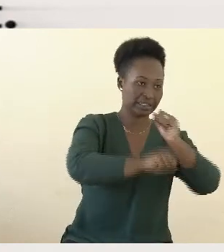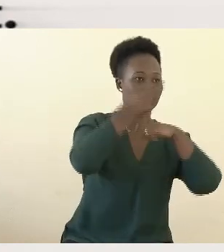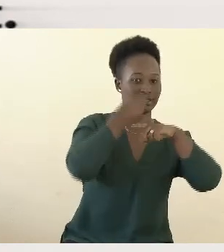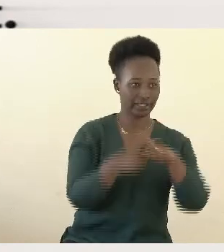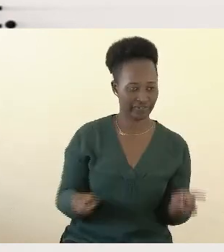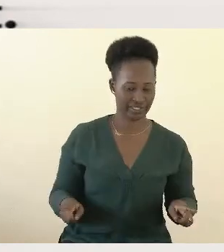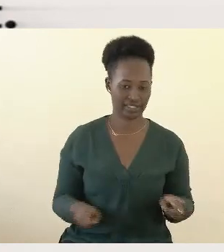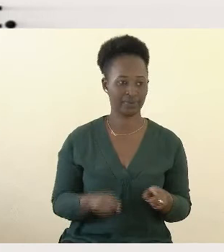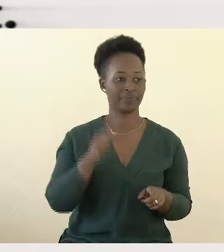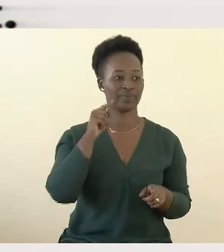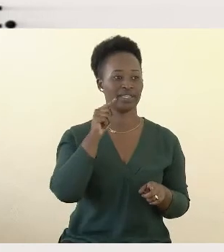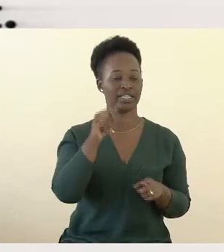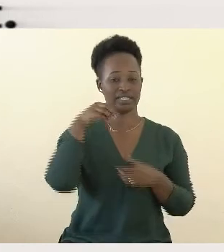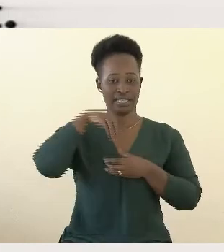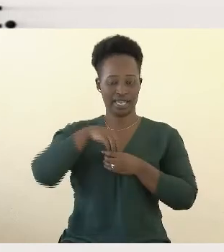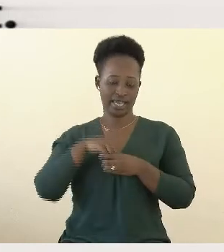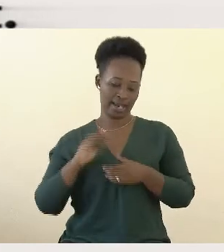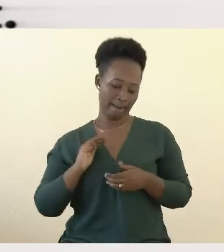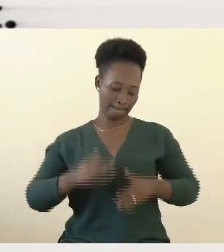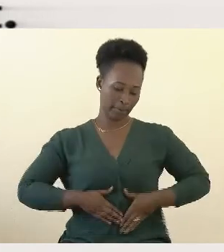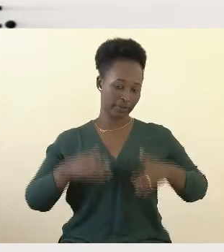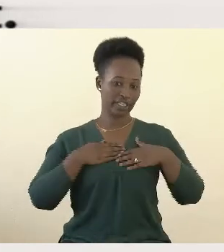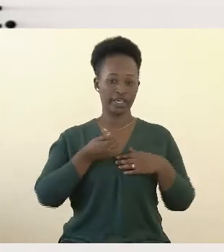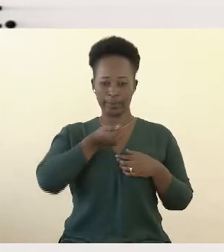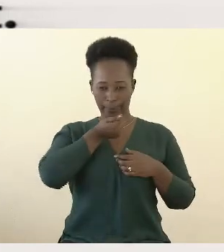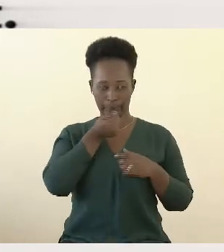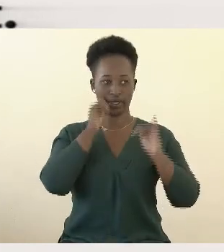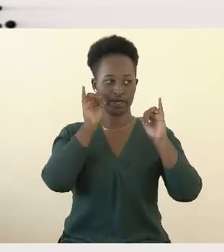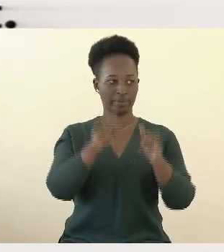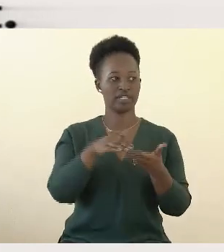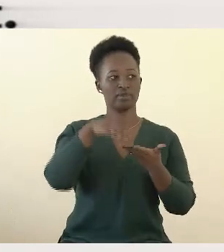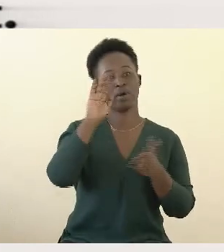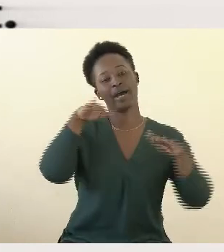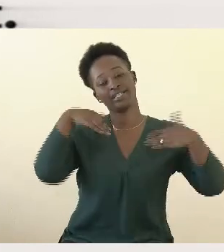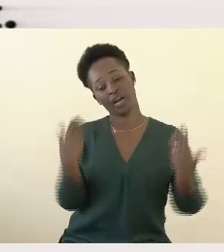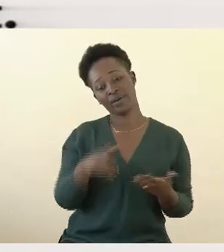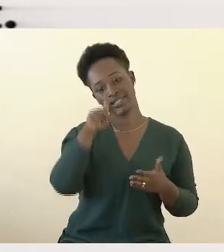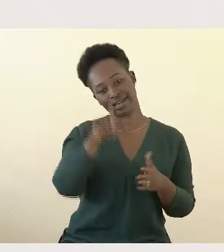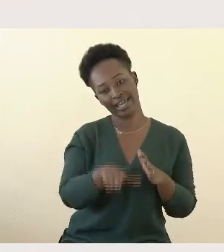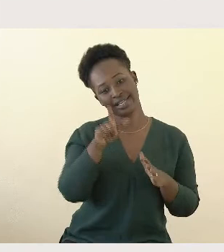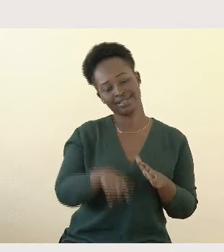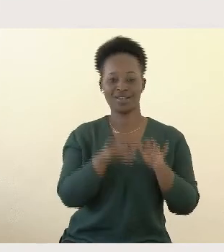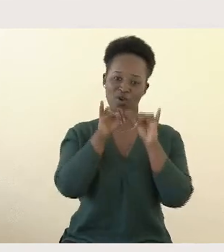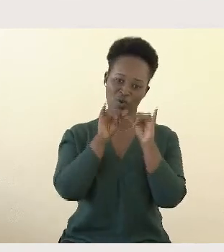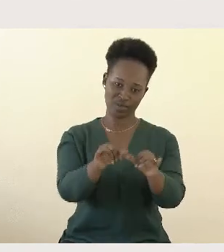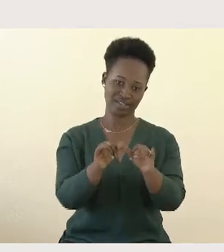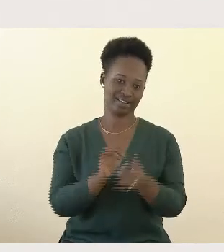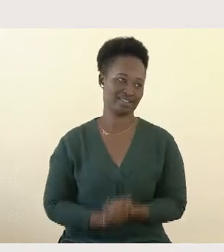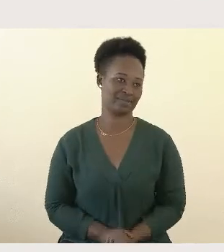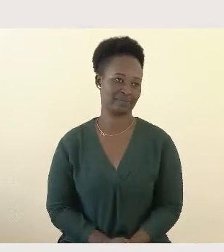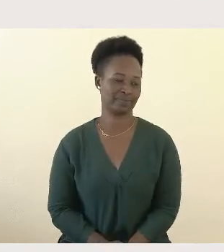So that's the inner body temperature remains more or less constant.